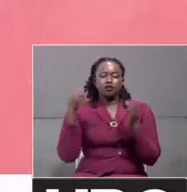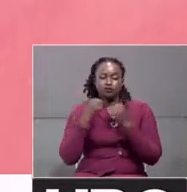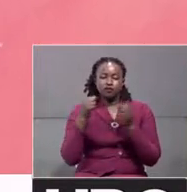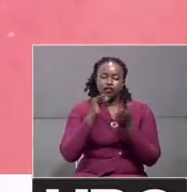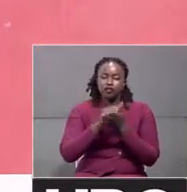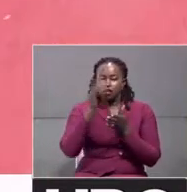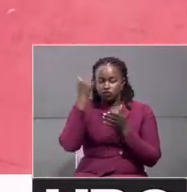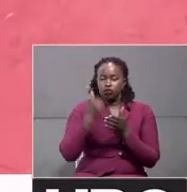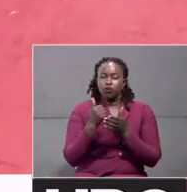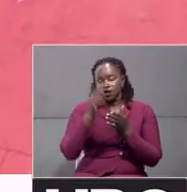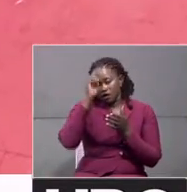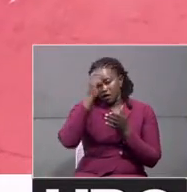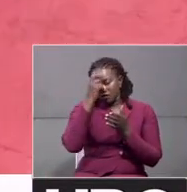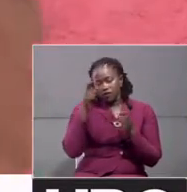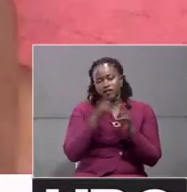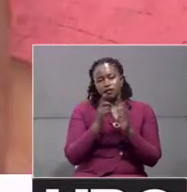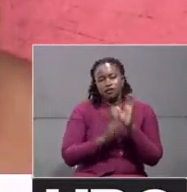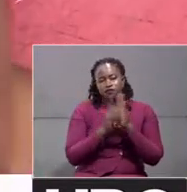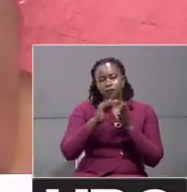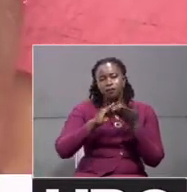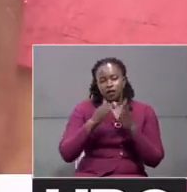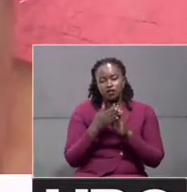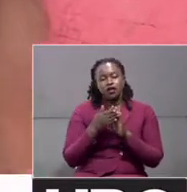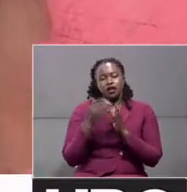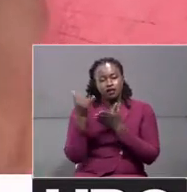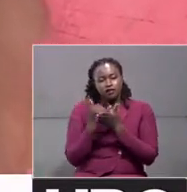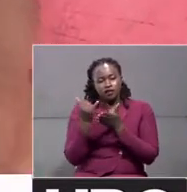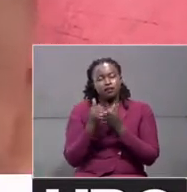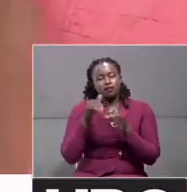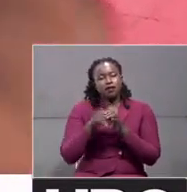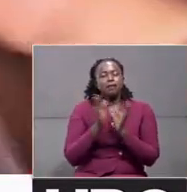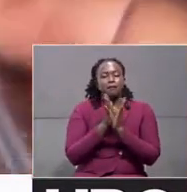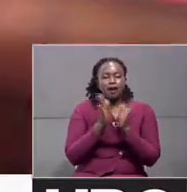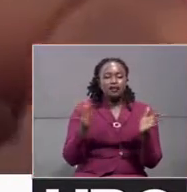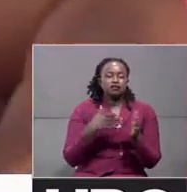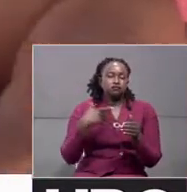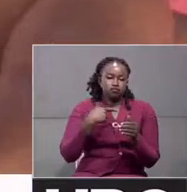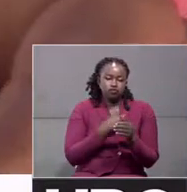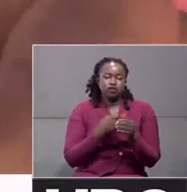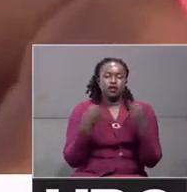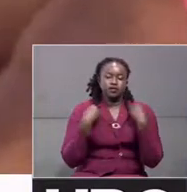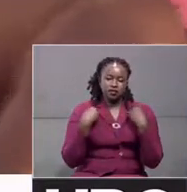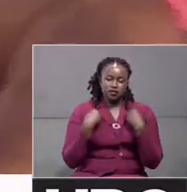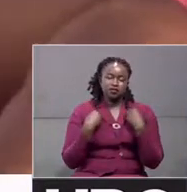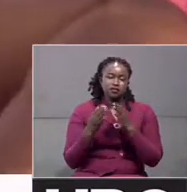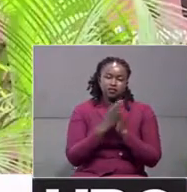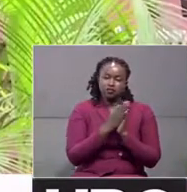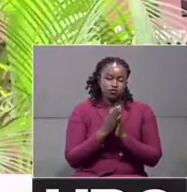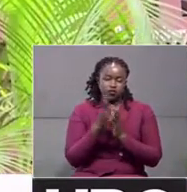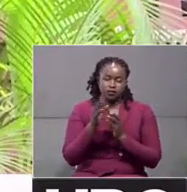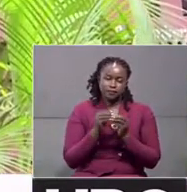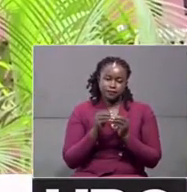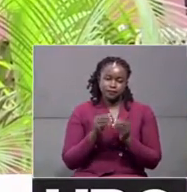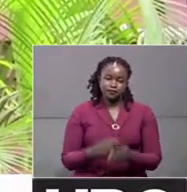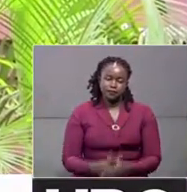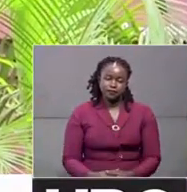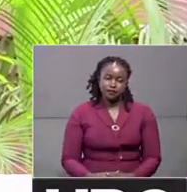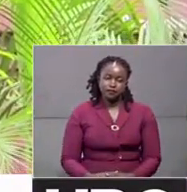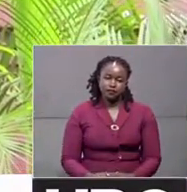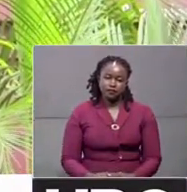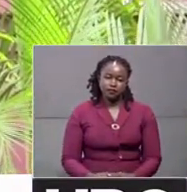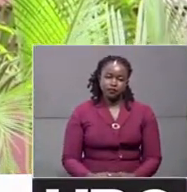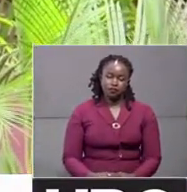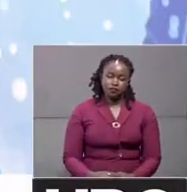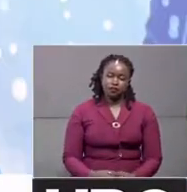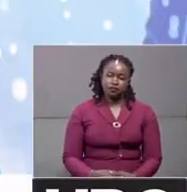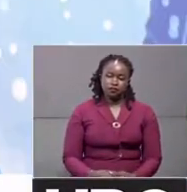government and health department partners is investing in mass vaccination exercise. Adia Nagute, UBC.